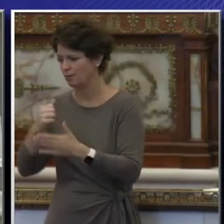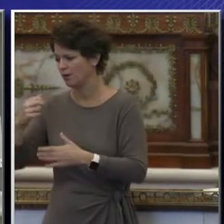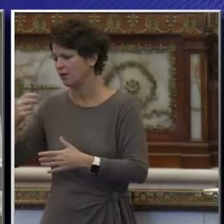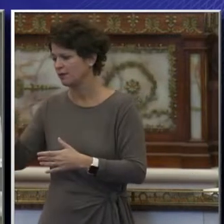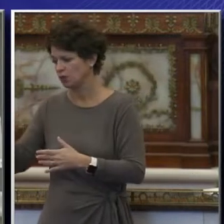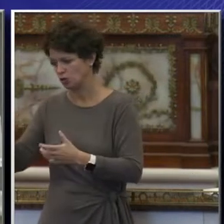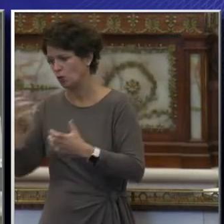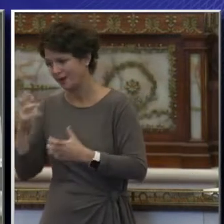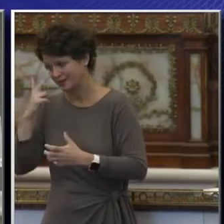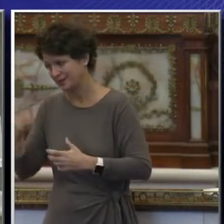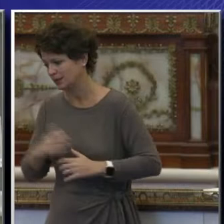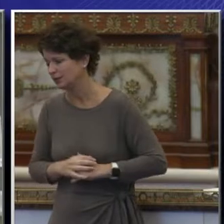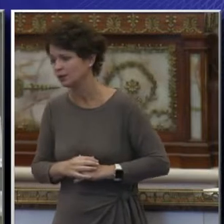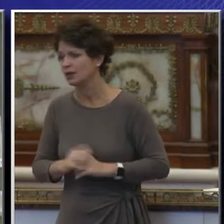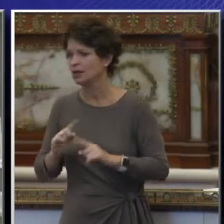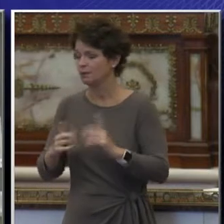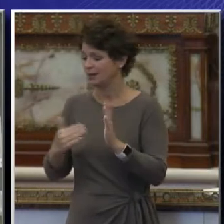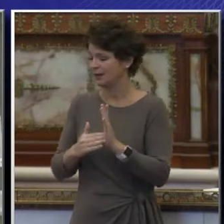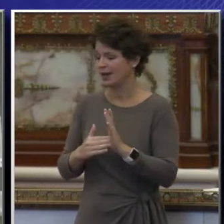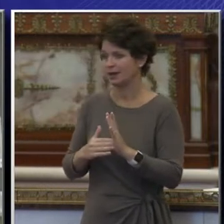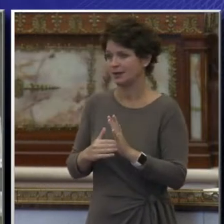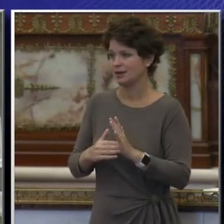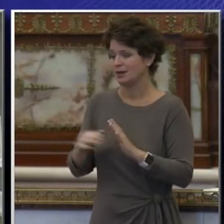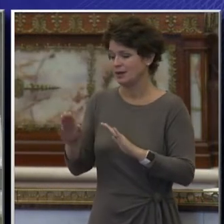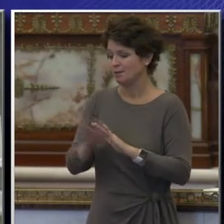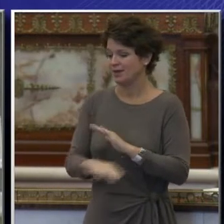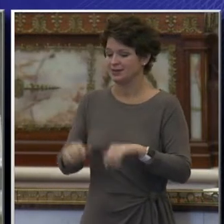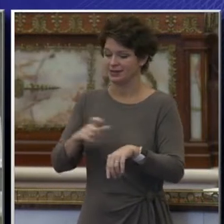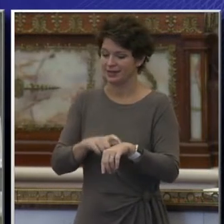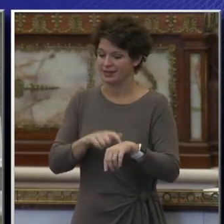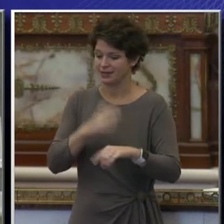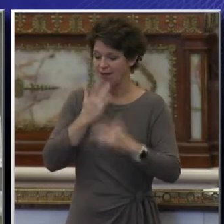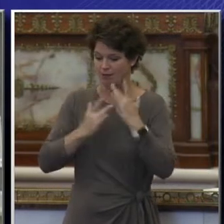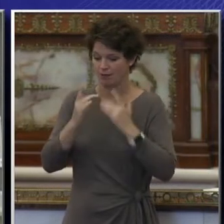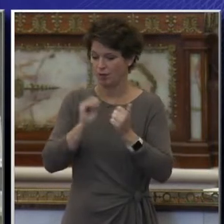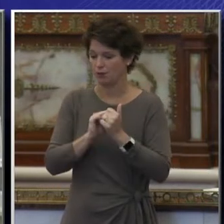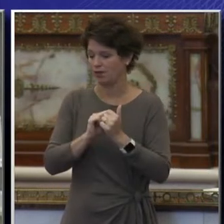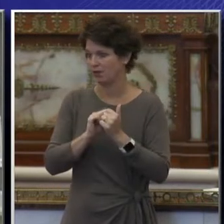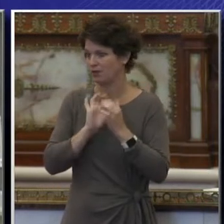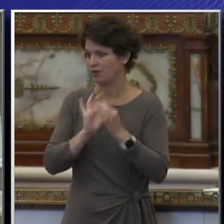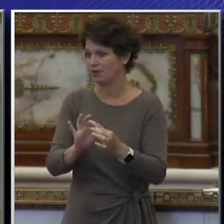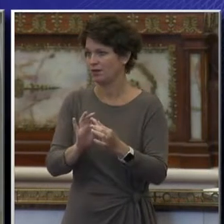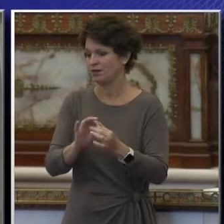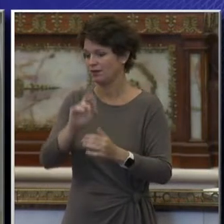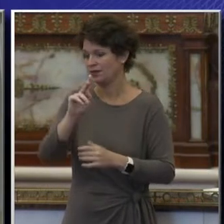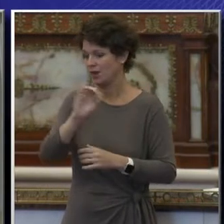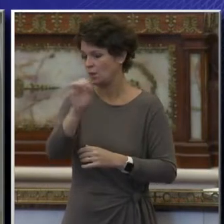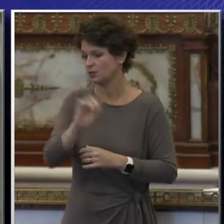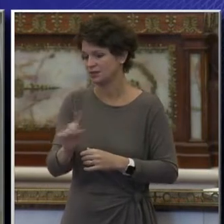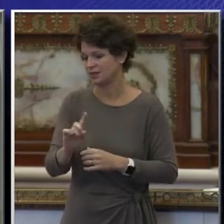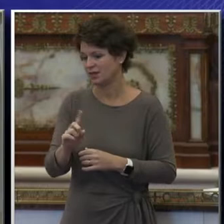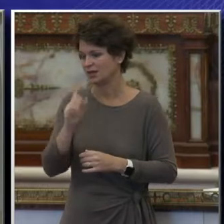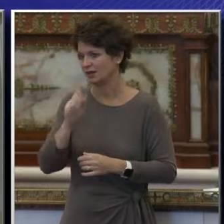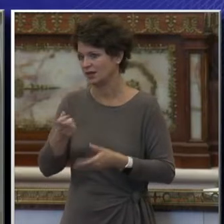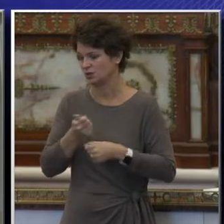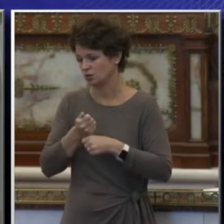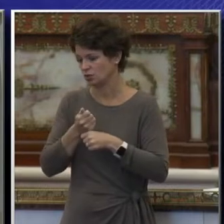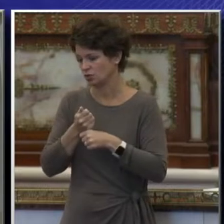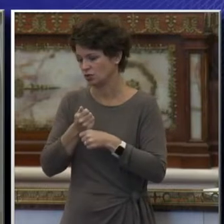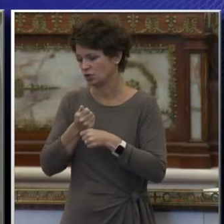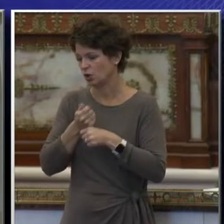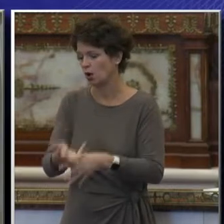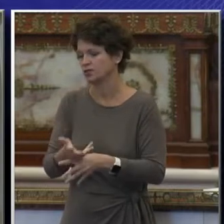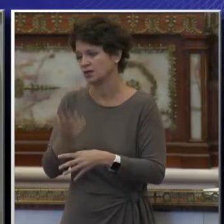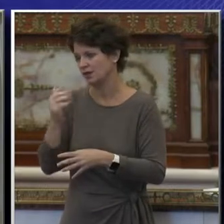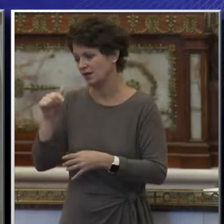that you would be seeking. But it's basically the time constraints that we're under with respect to the KOZ that's necessitating